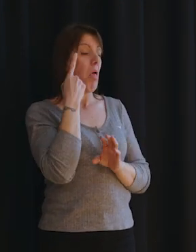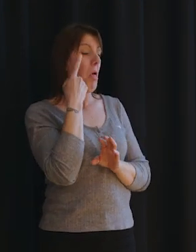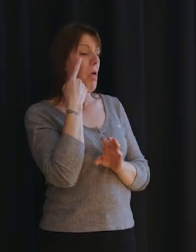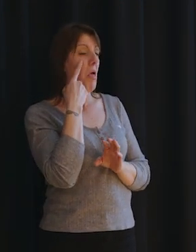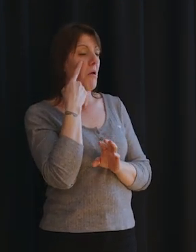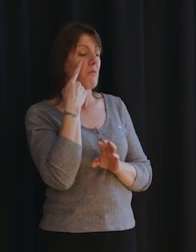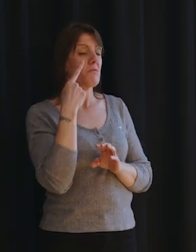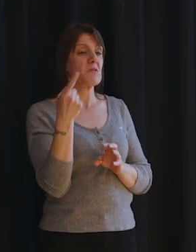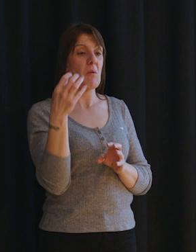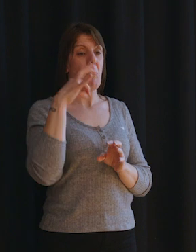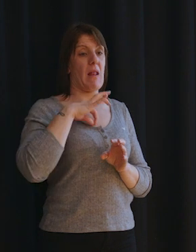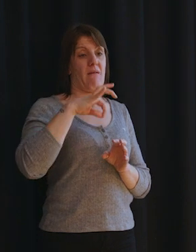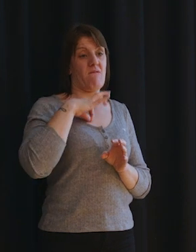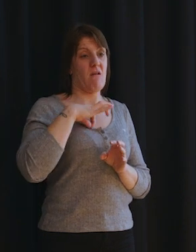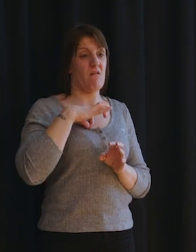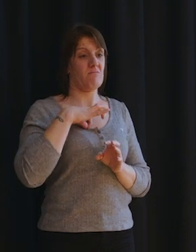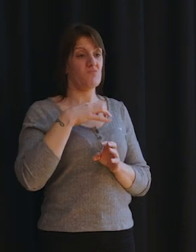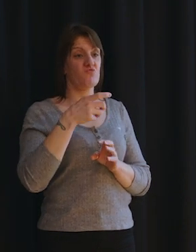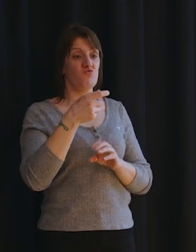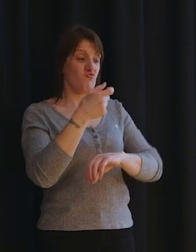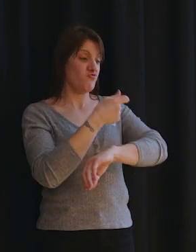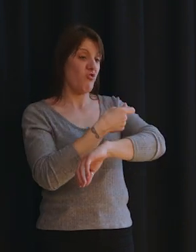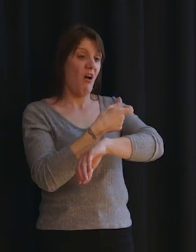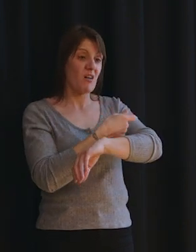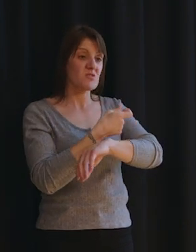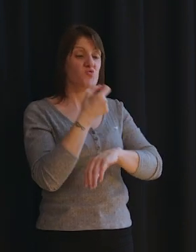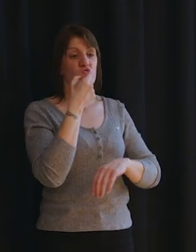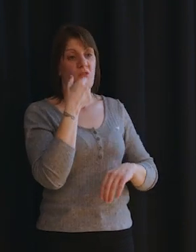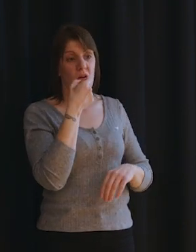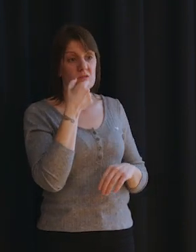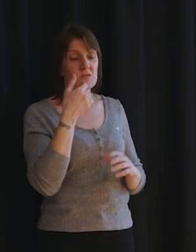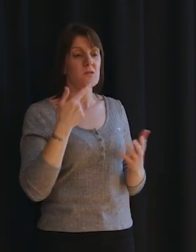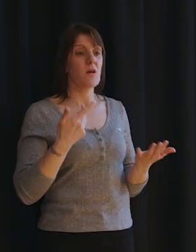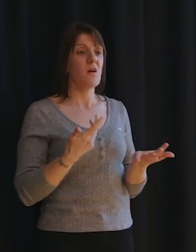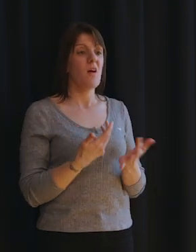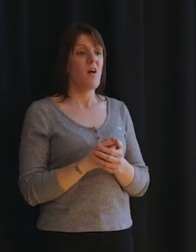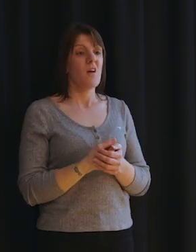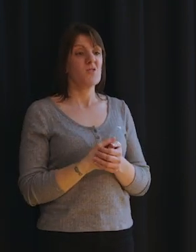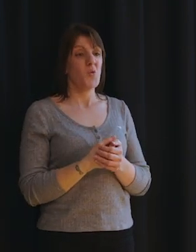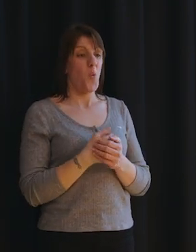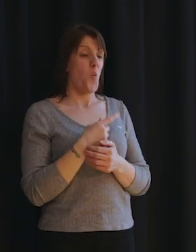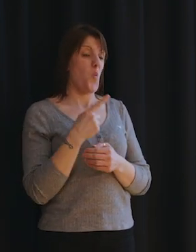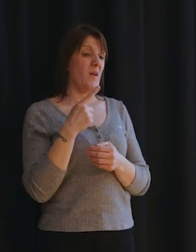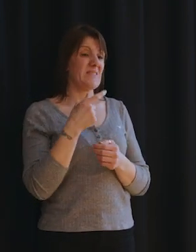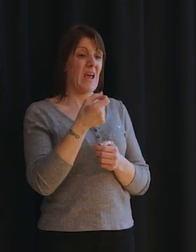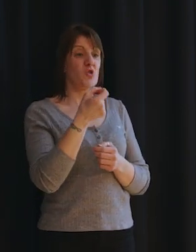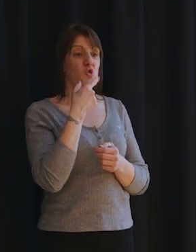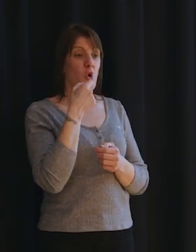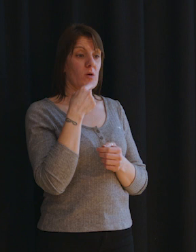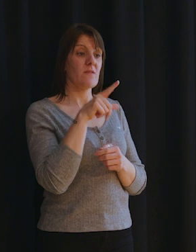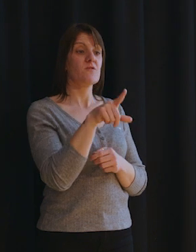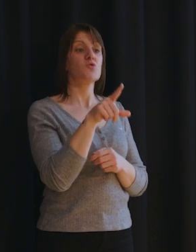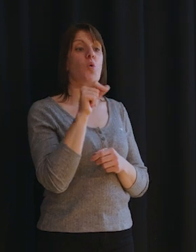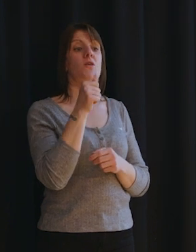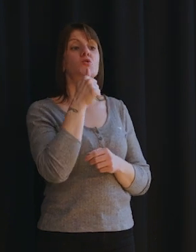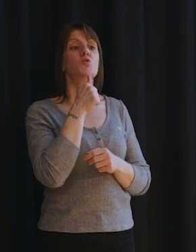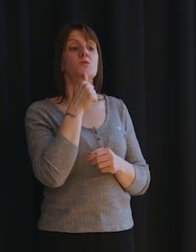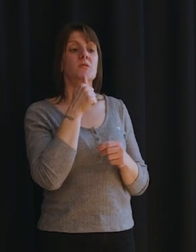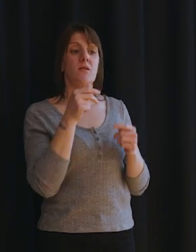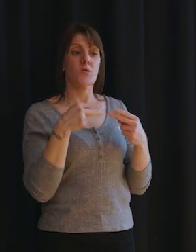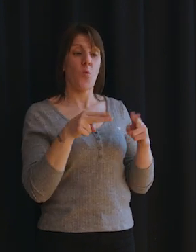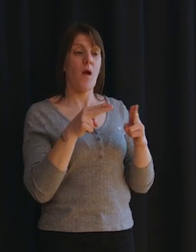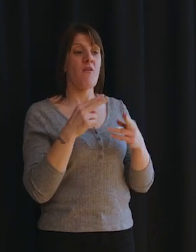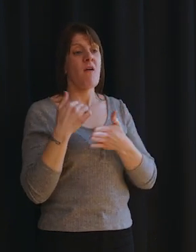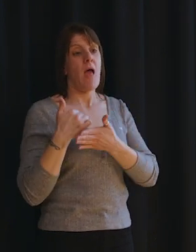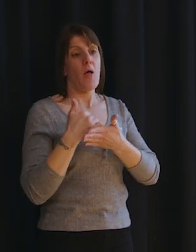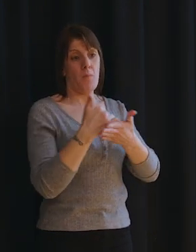prescribed medication or actually in terms of their sort of drug of choice, using it as a way of perhaps helping them in